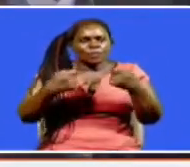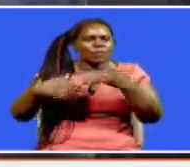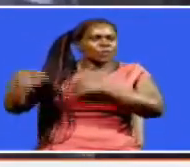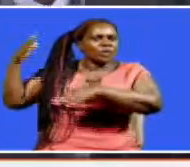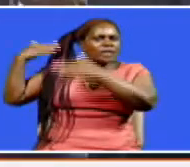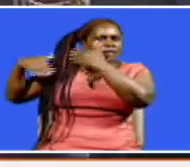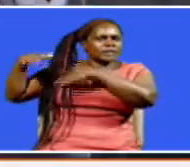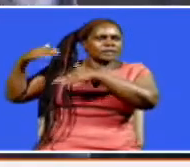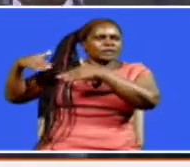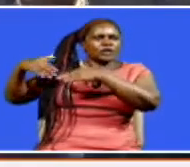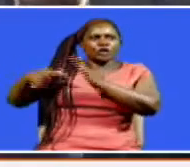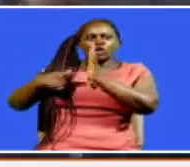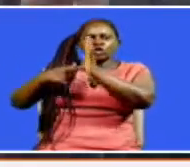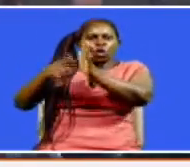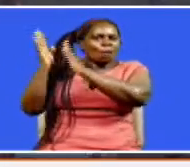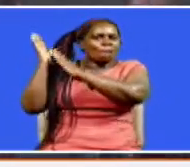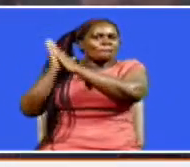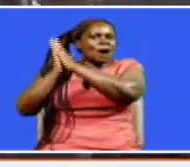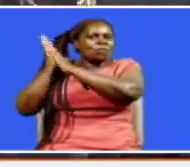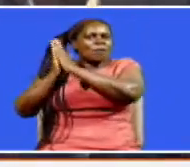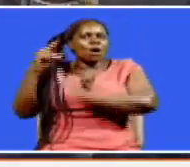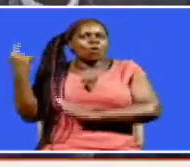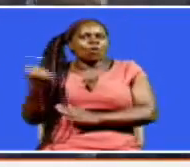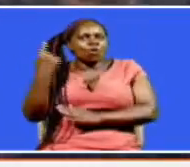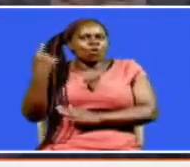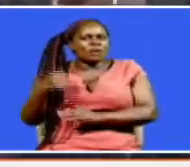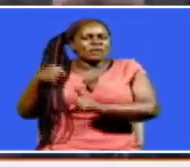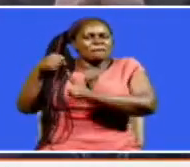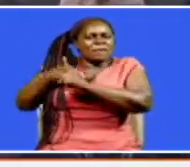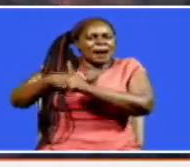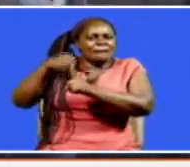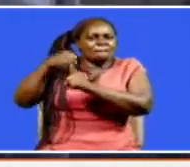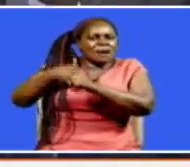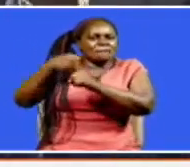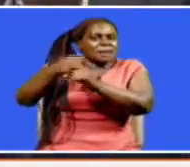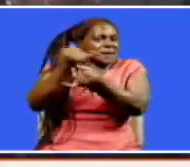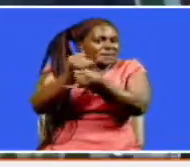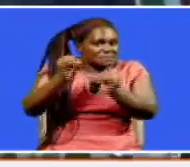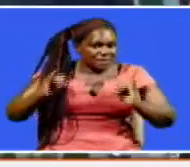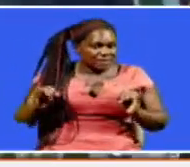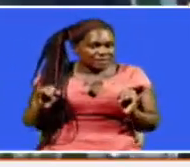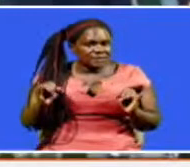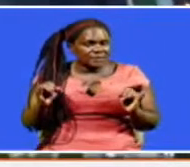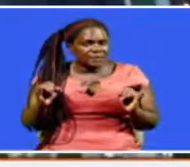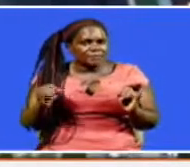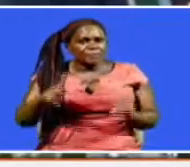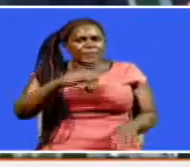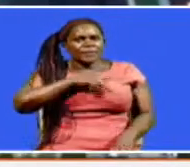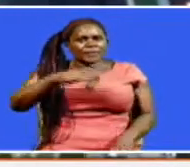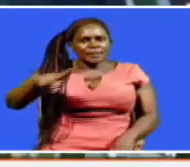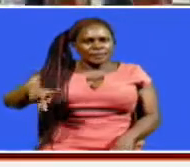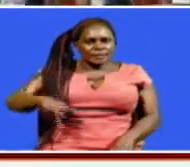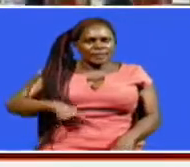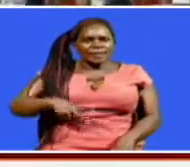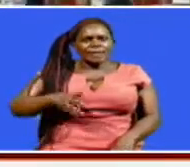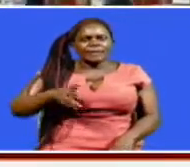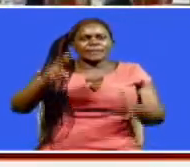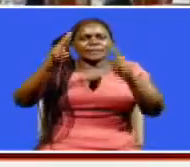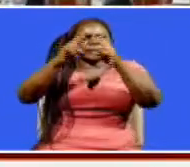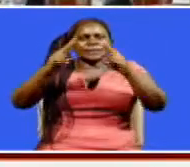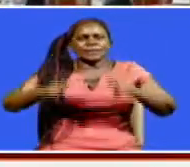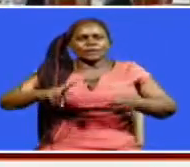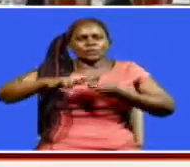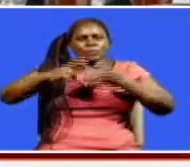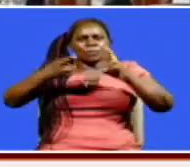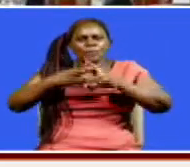that seems to paint Mau Mau to have been the only fighters for independence. The king's approach, international